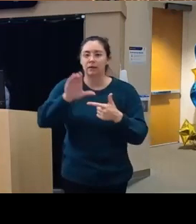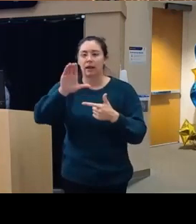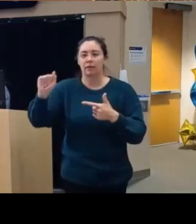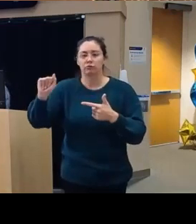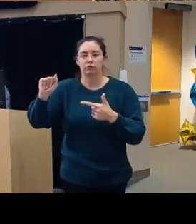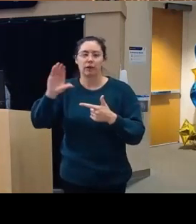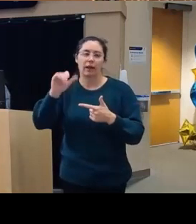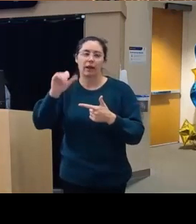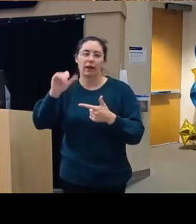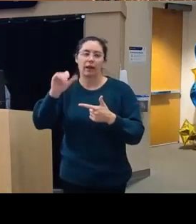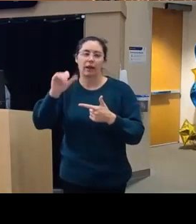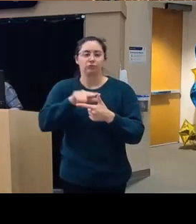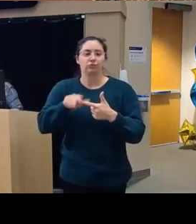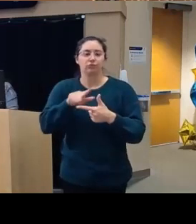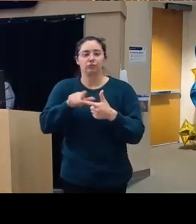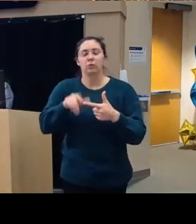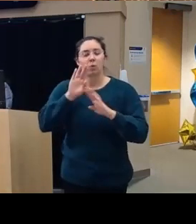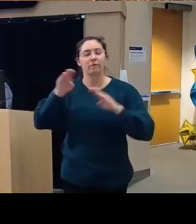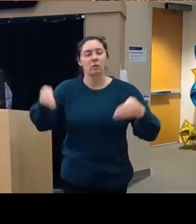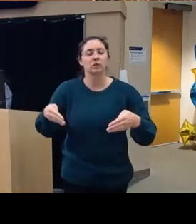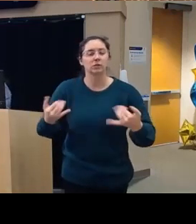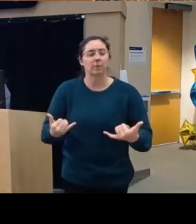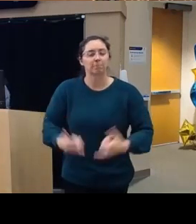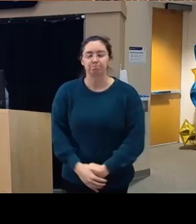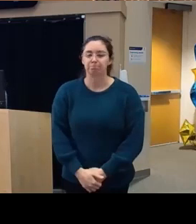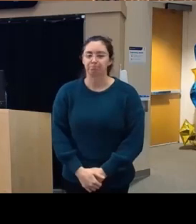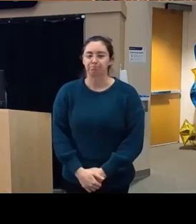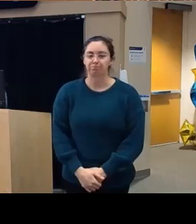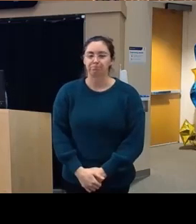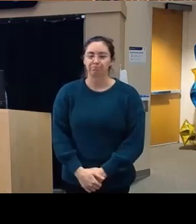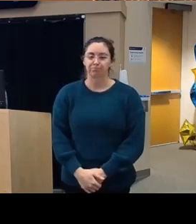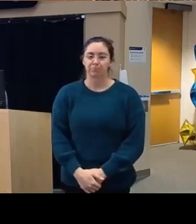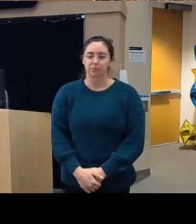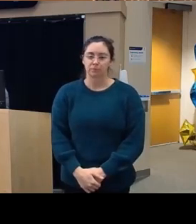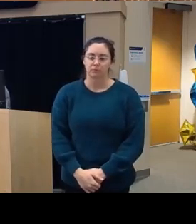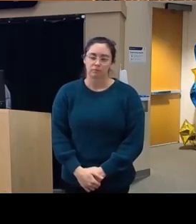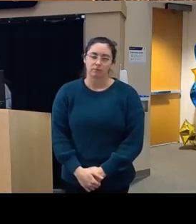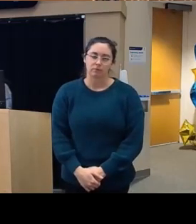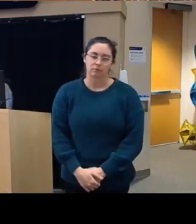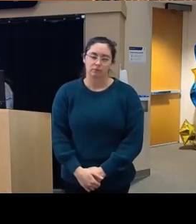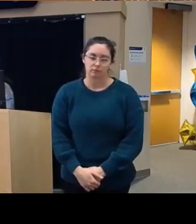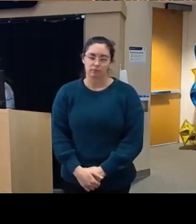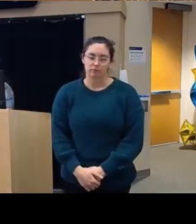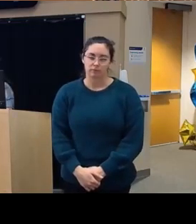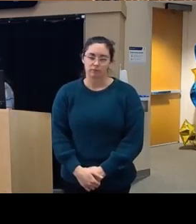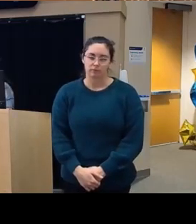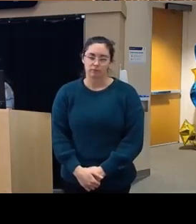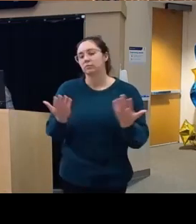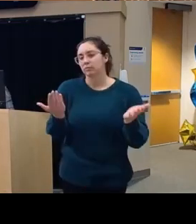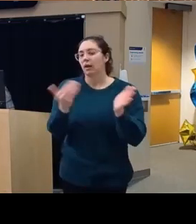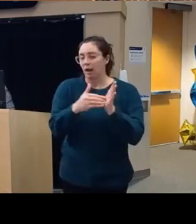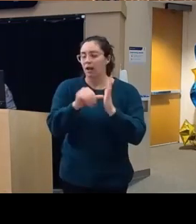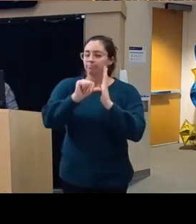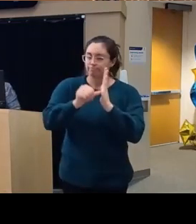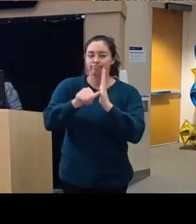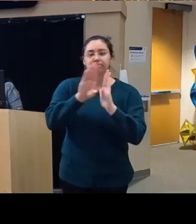basically. And that's what we're going to focus on today. So again, this